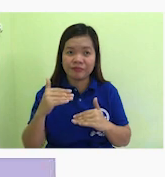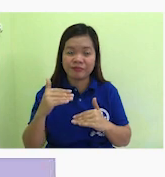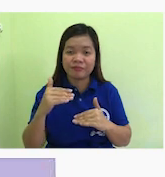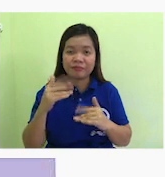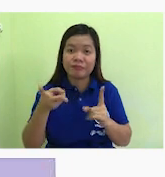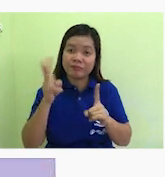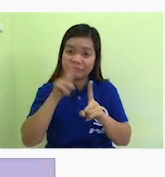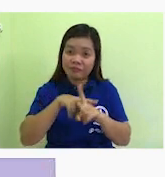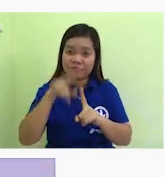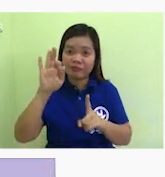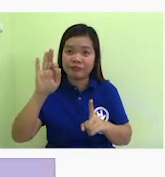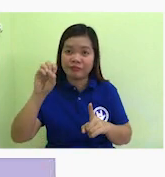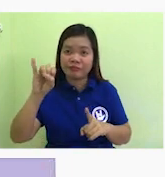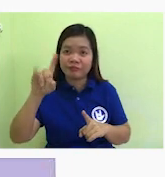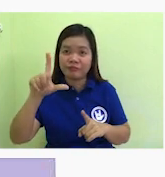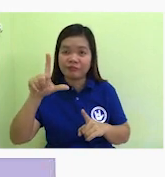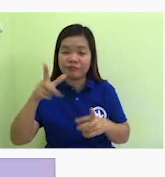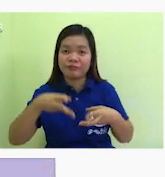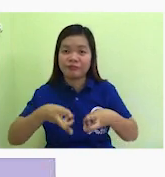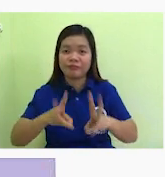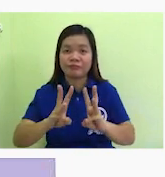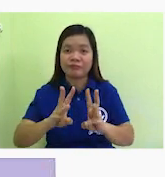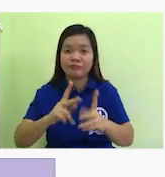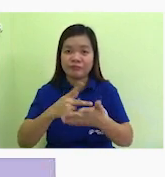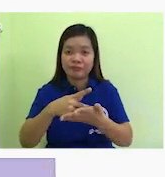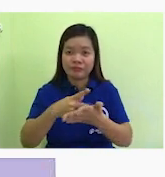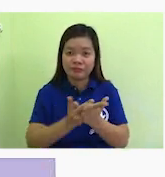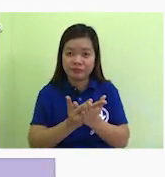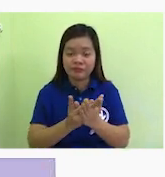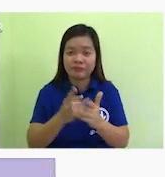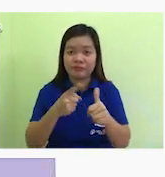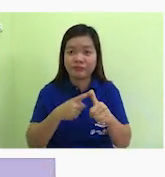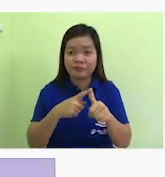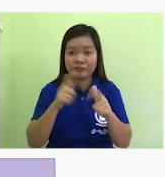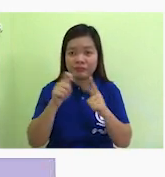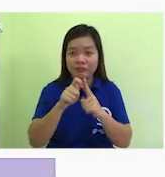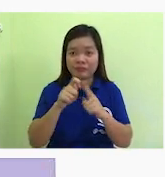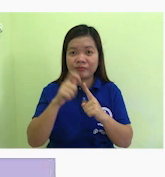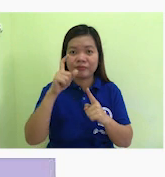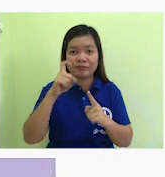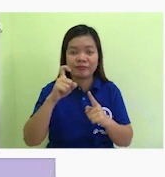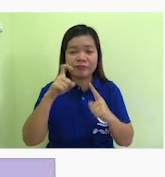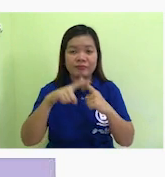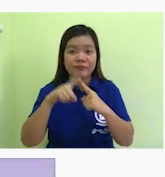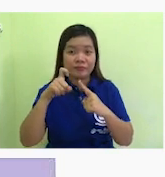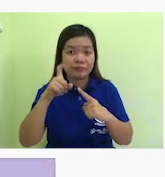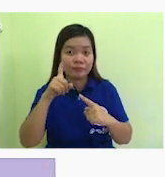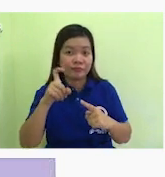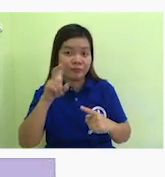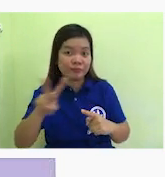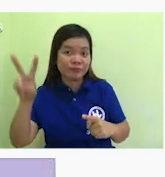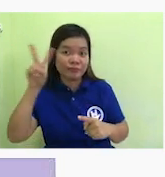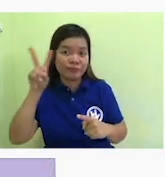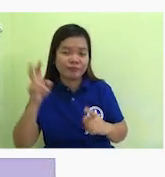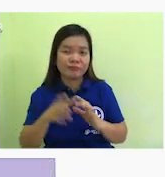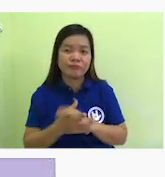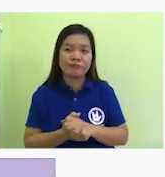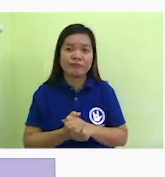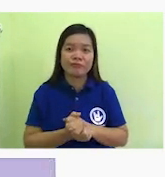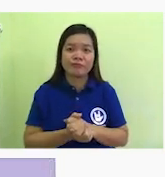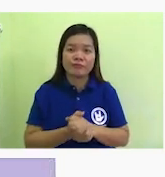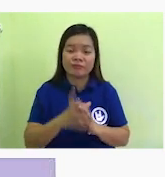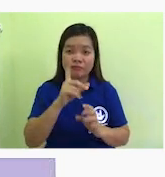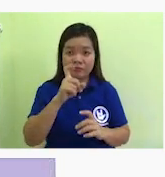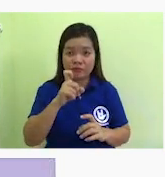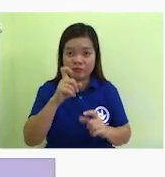Next, applying the FOIL method, the product of the first term, that is x times x, is x